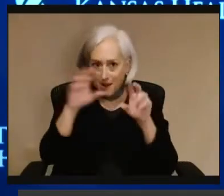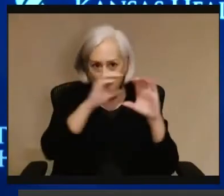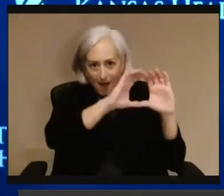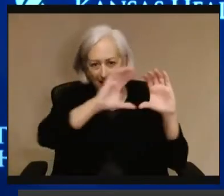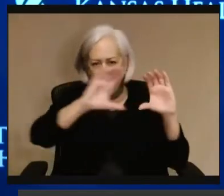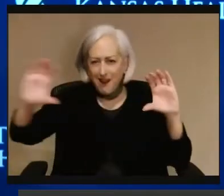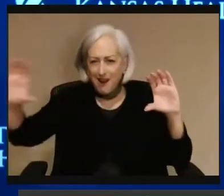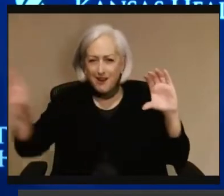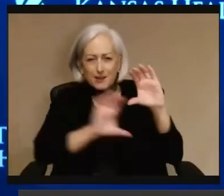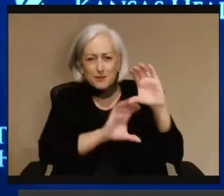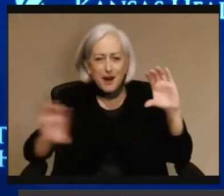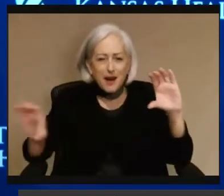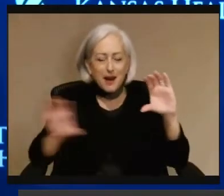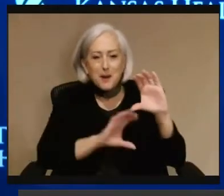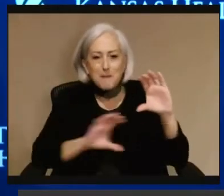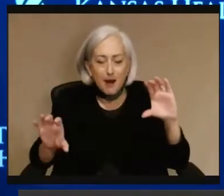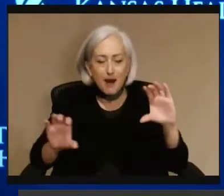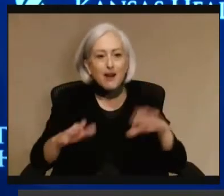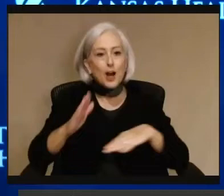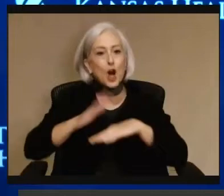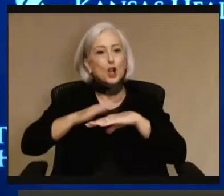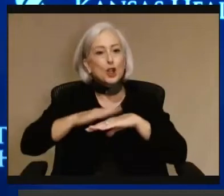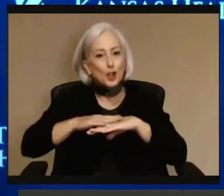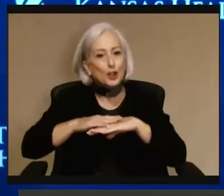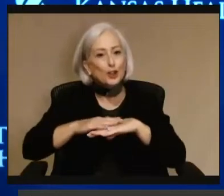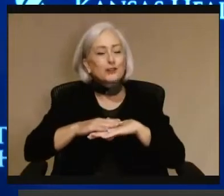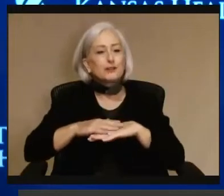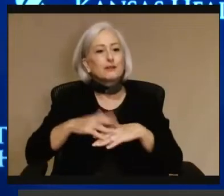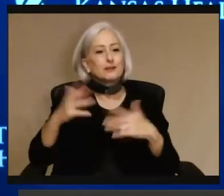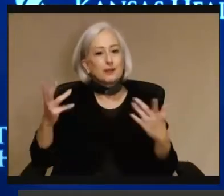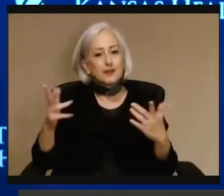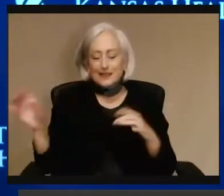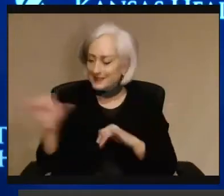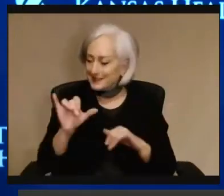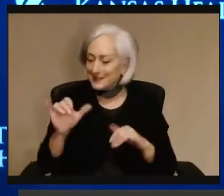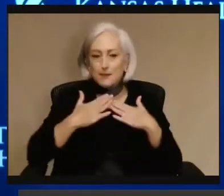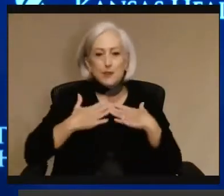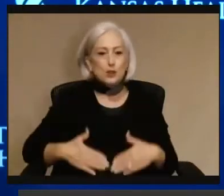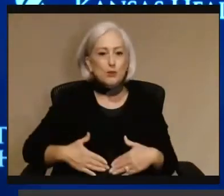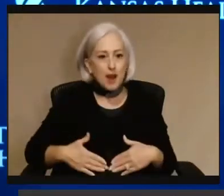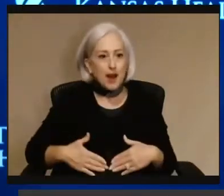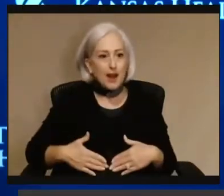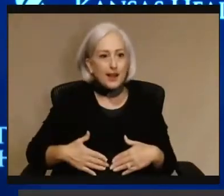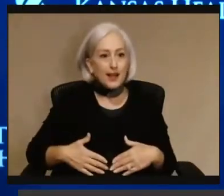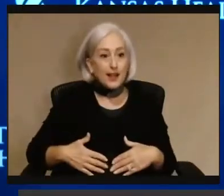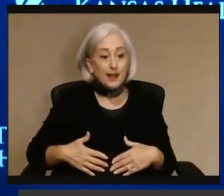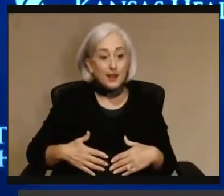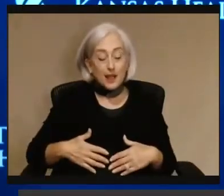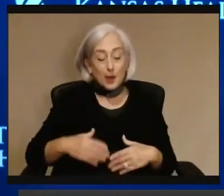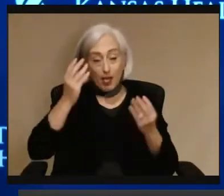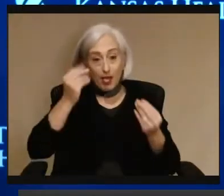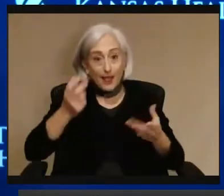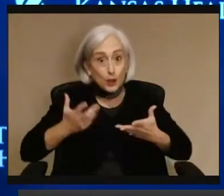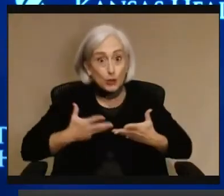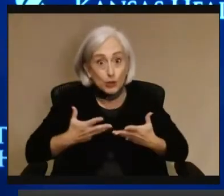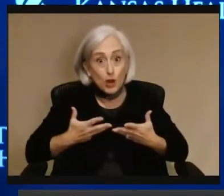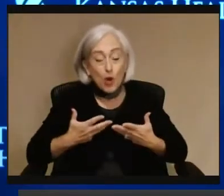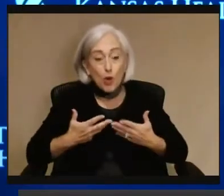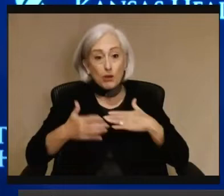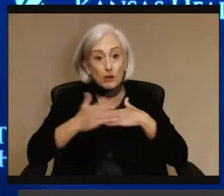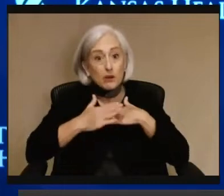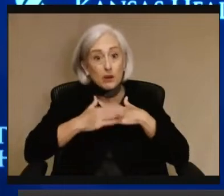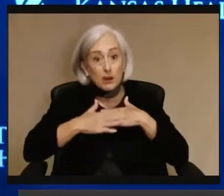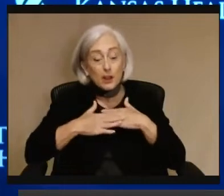they get right in the way and they will let you know, hey, we're down here. Something's not right. Like, check it out. Look what's going on. And